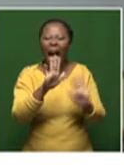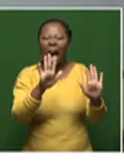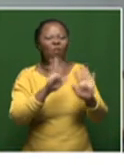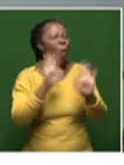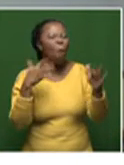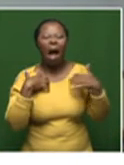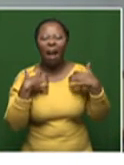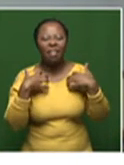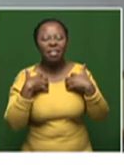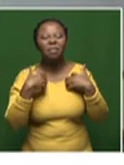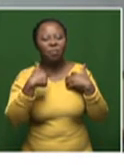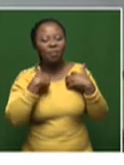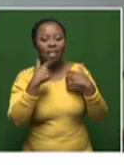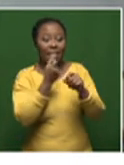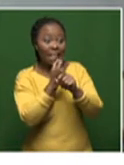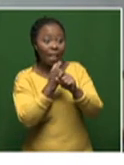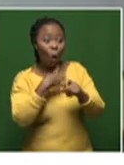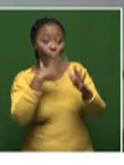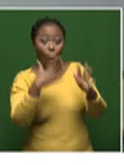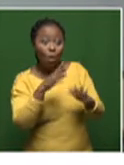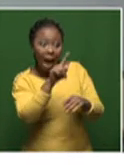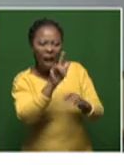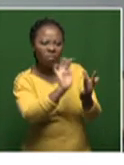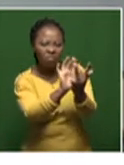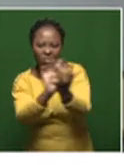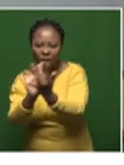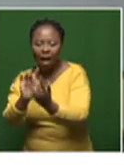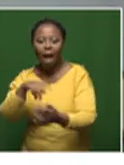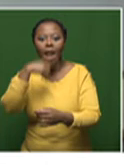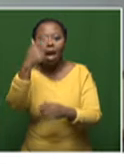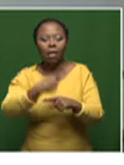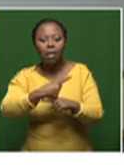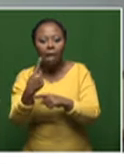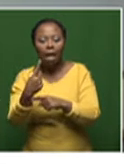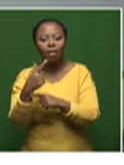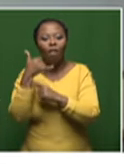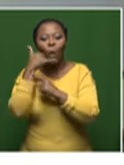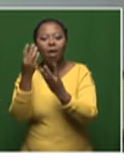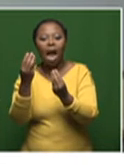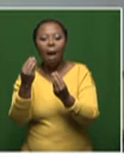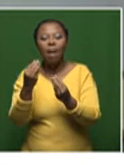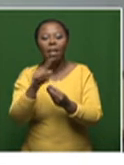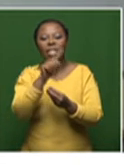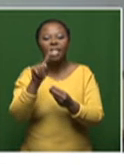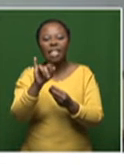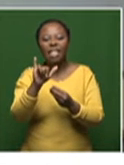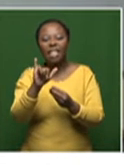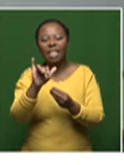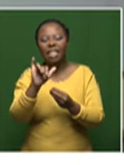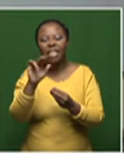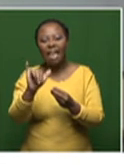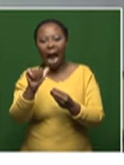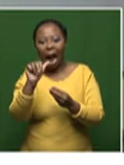find you taxi owners. And the next day she sent me a phone number of Ziyaad. And